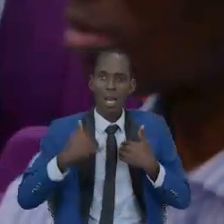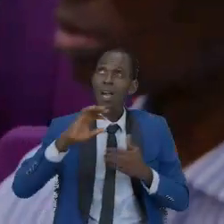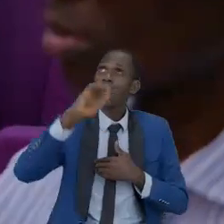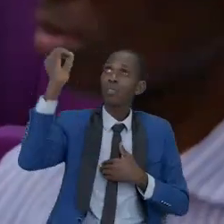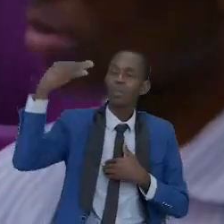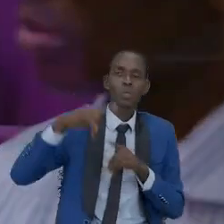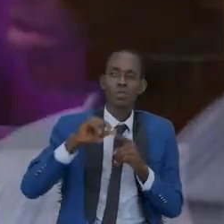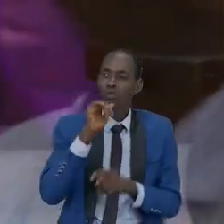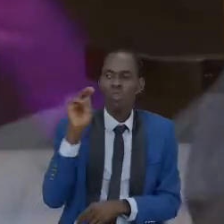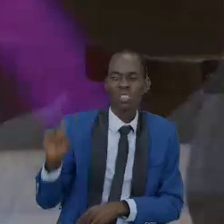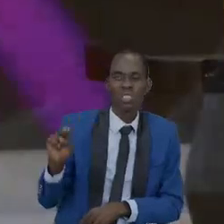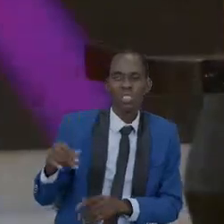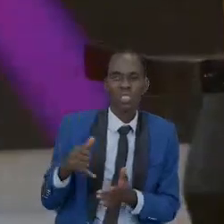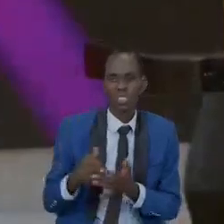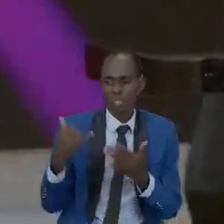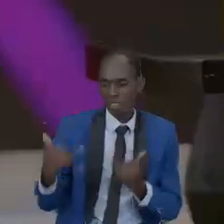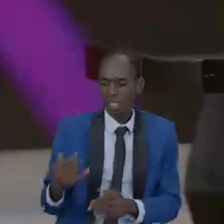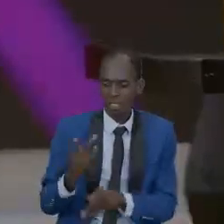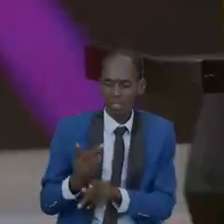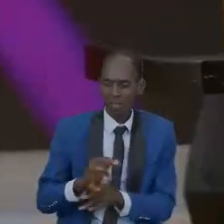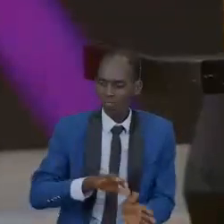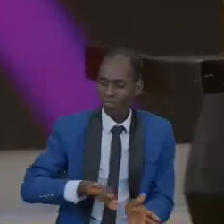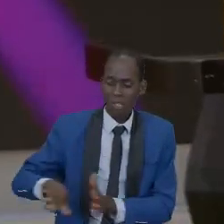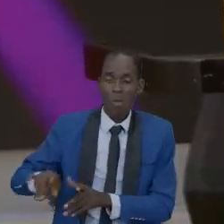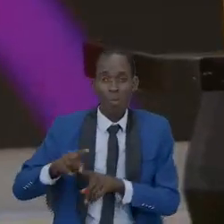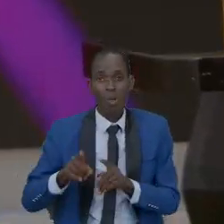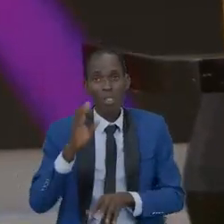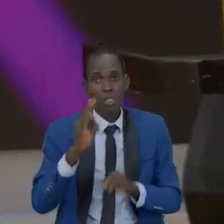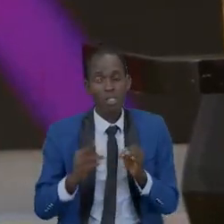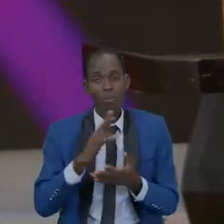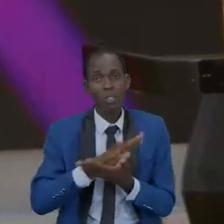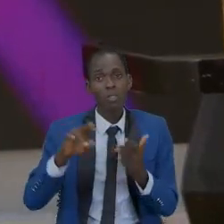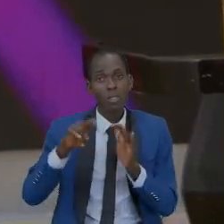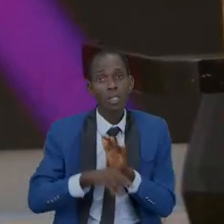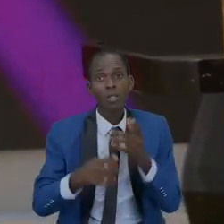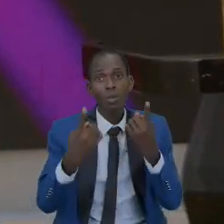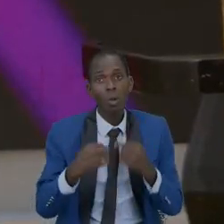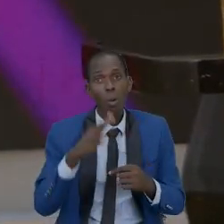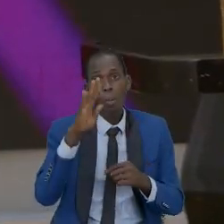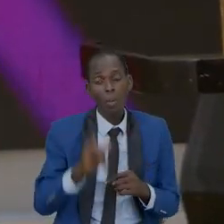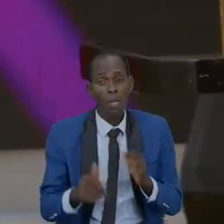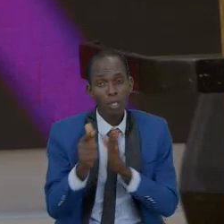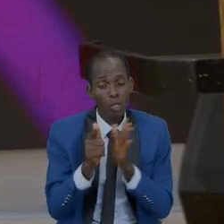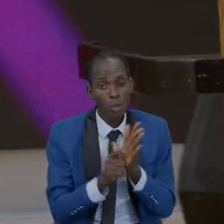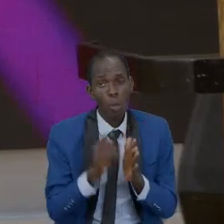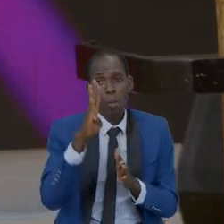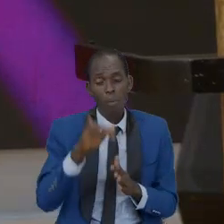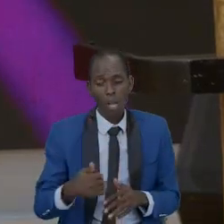that grace. For if righteousness come by the law, by self-effort,